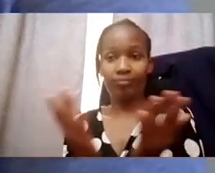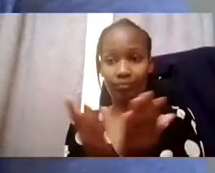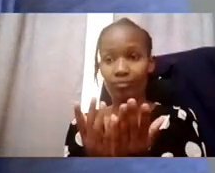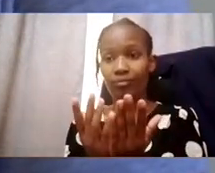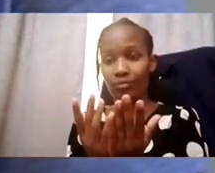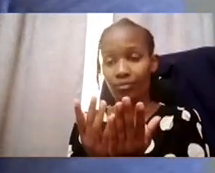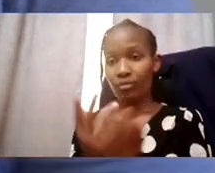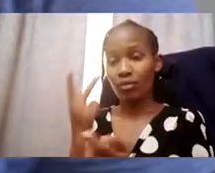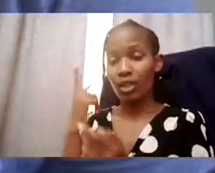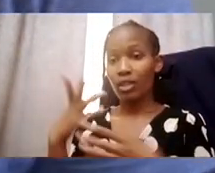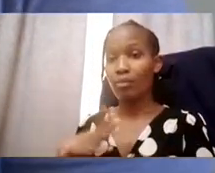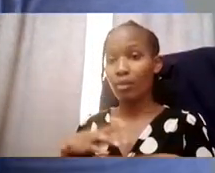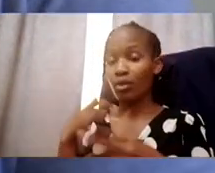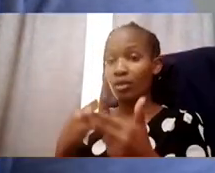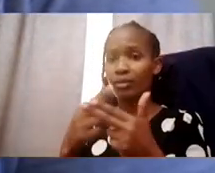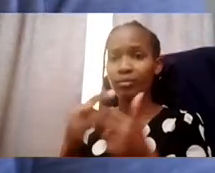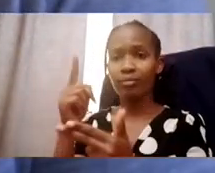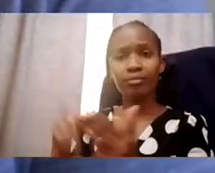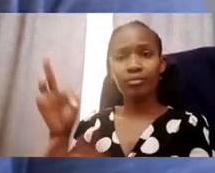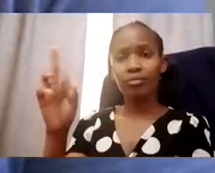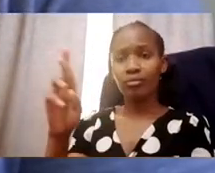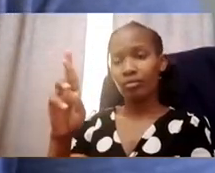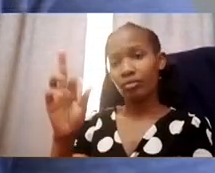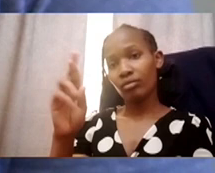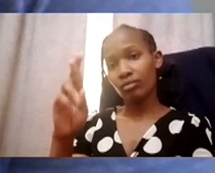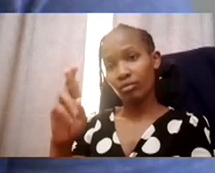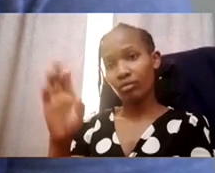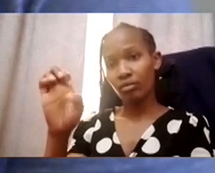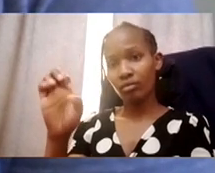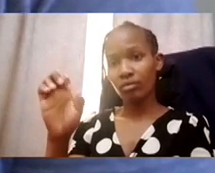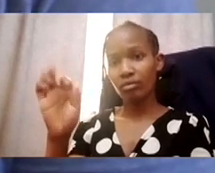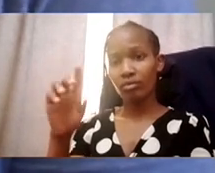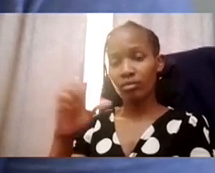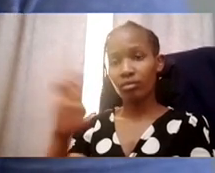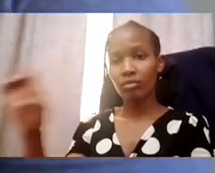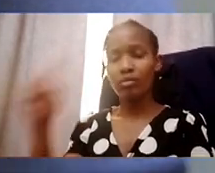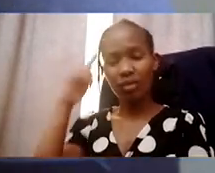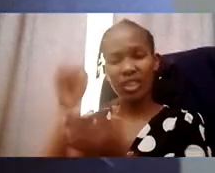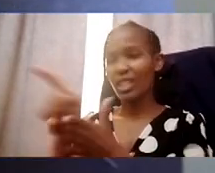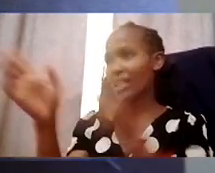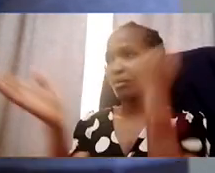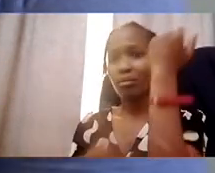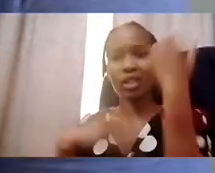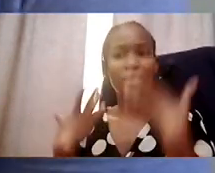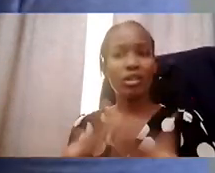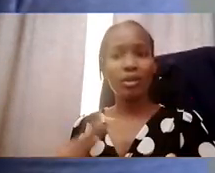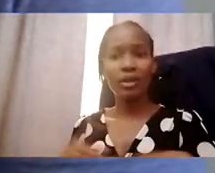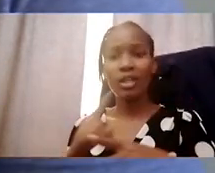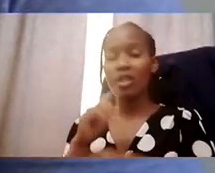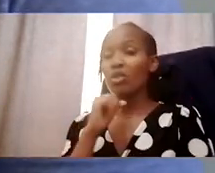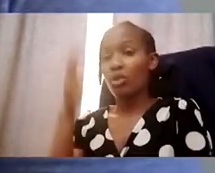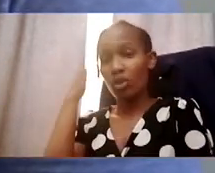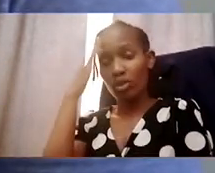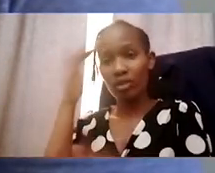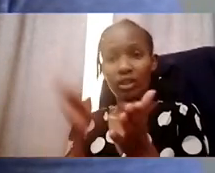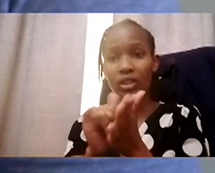refugees. Normally, people, when they hear refugees, they think these people are very bad people. But not knowing that the circumstance can make